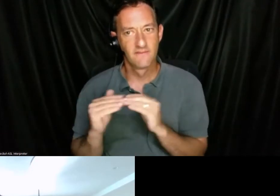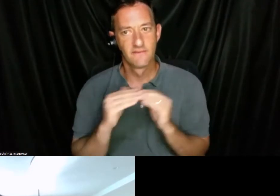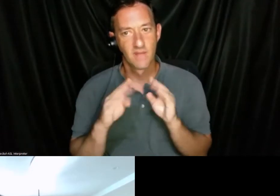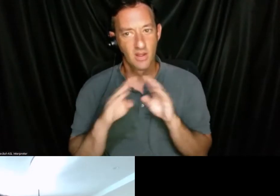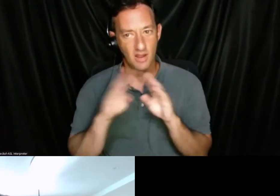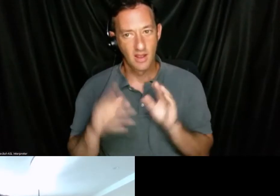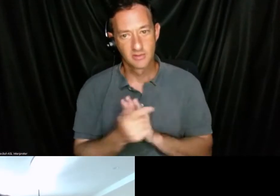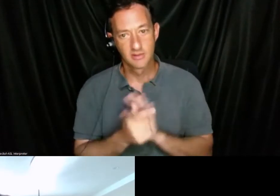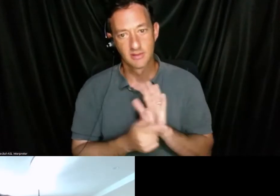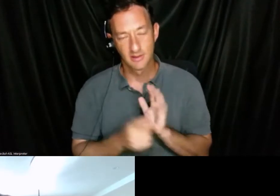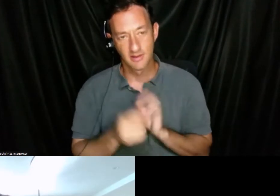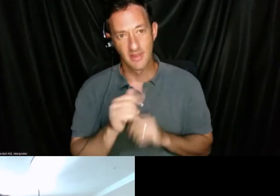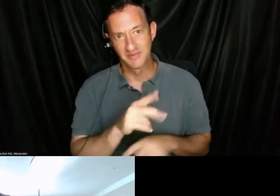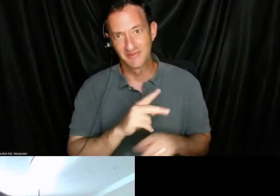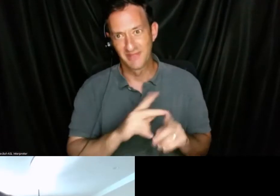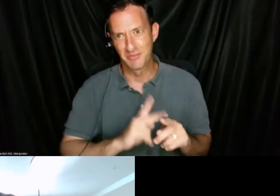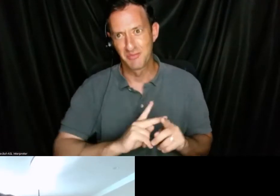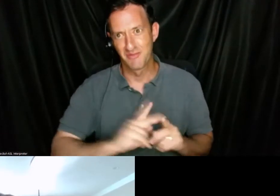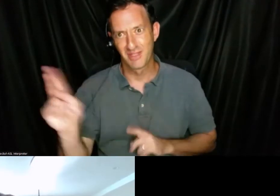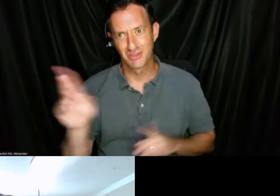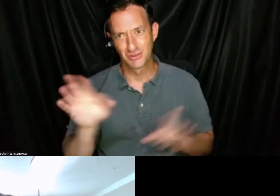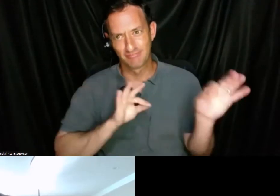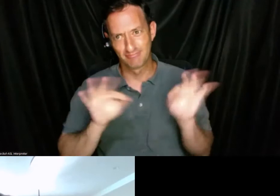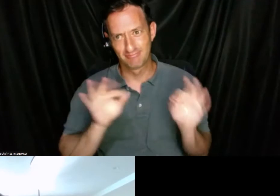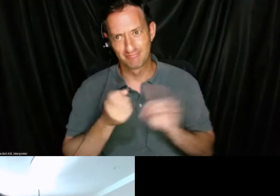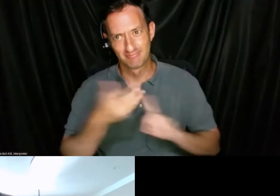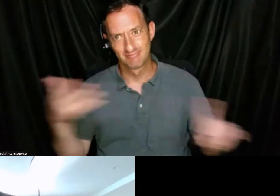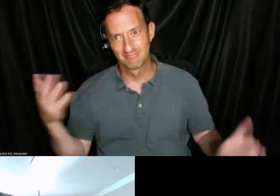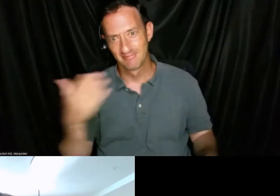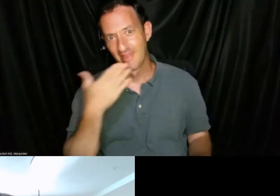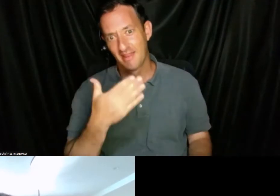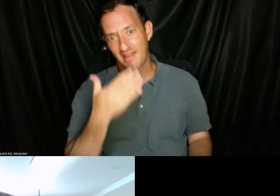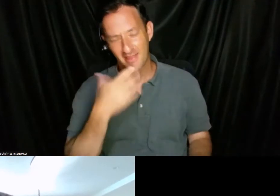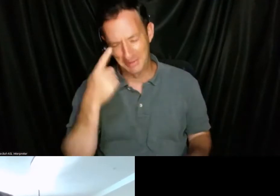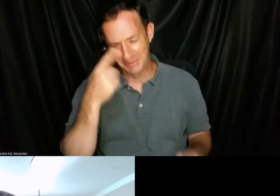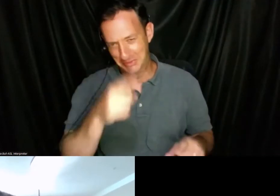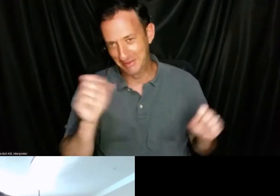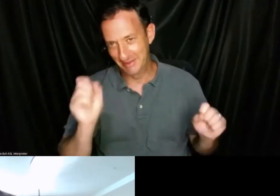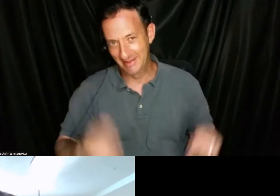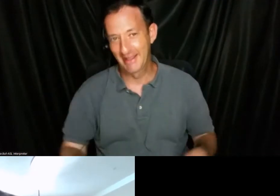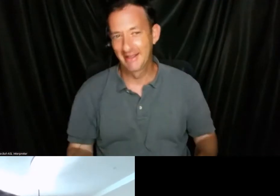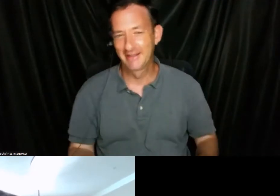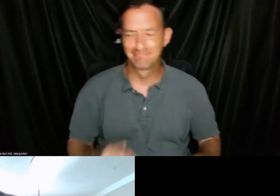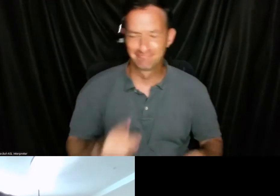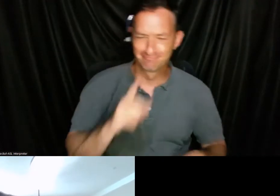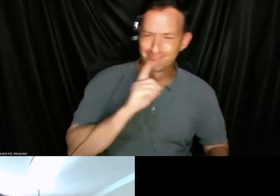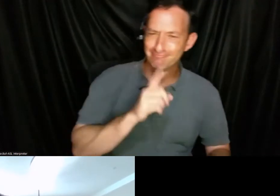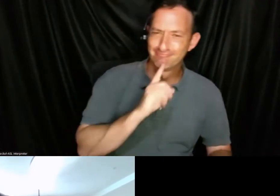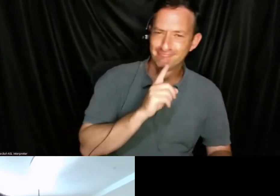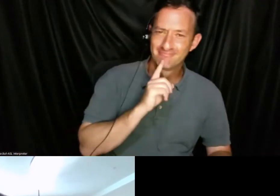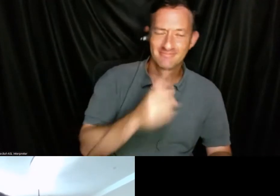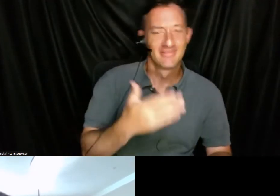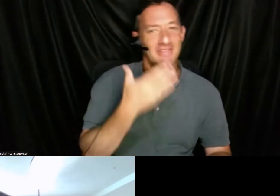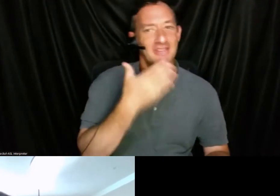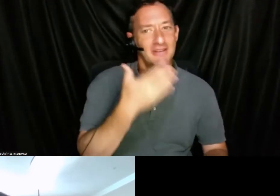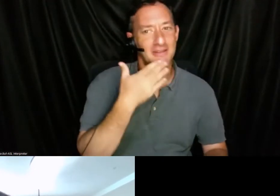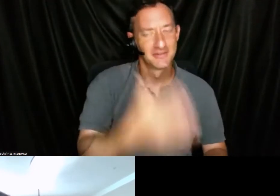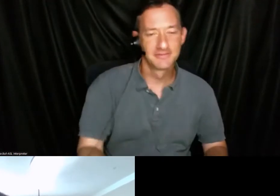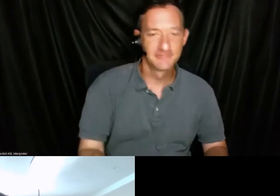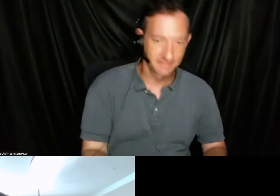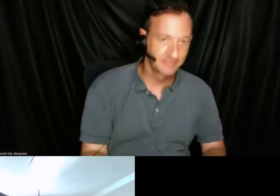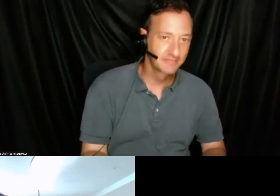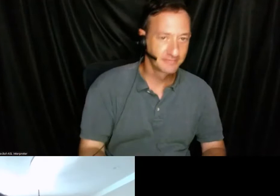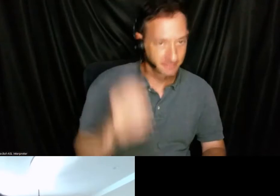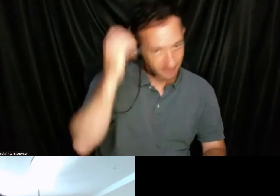was a very professional explanation. Thank you so much. I knew you could do it. Thank you. So we